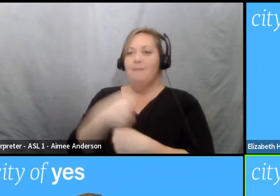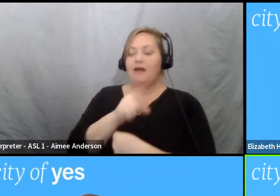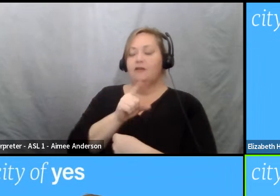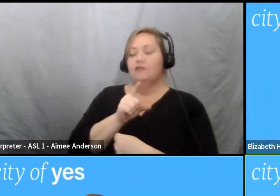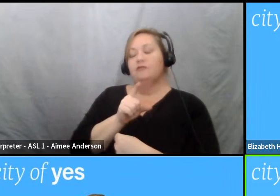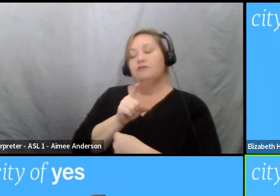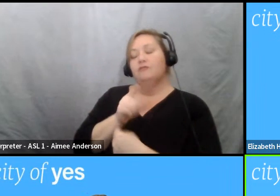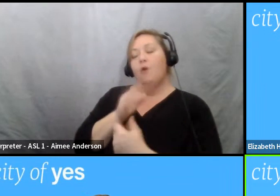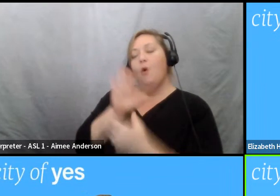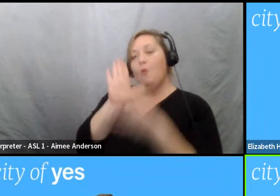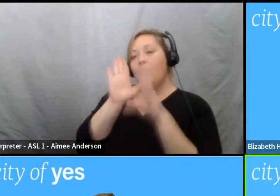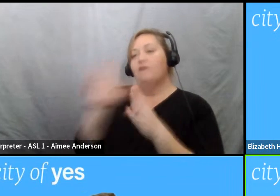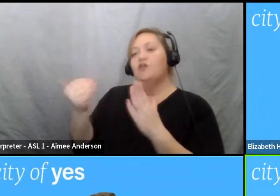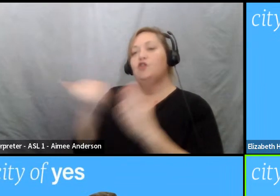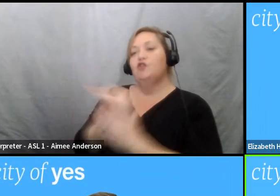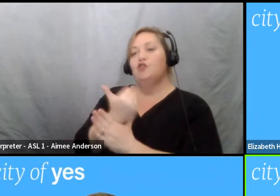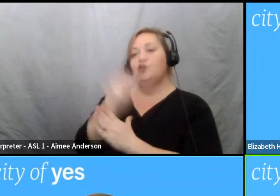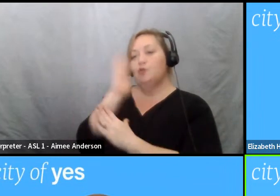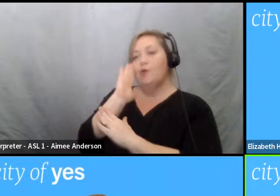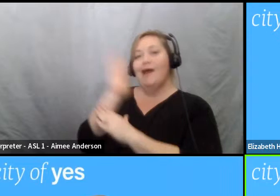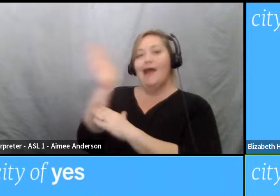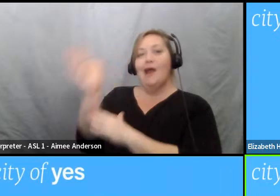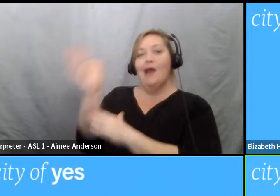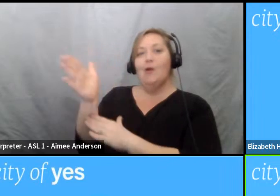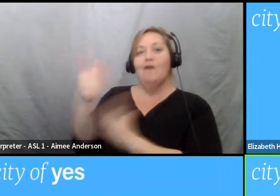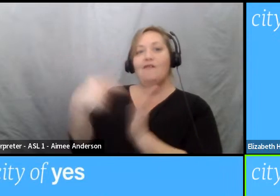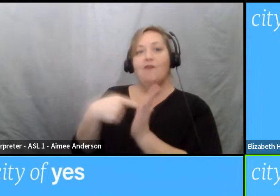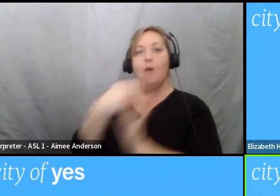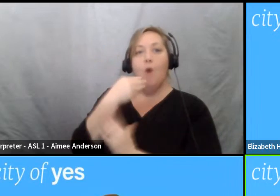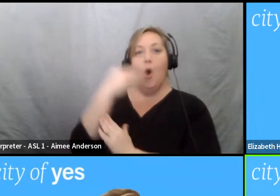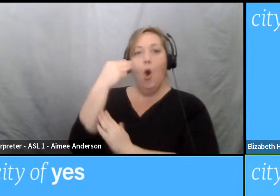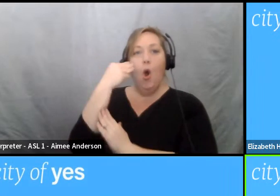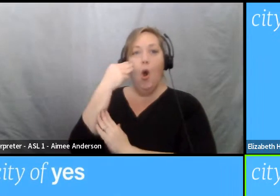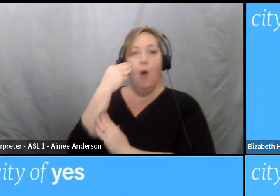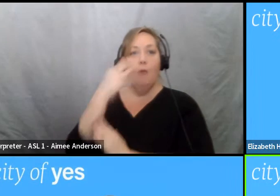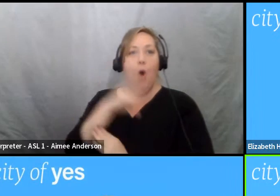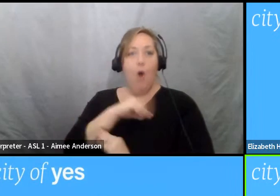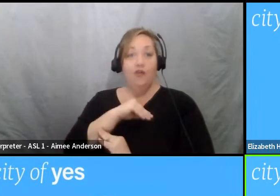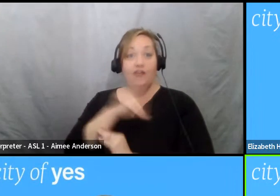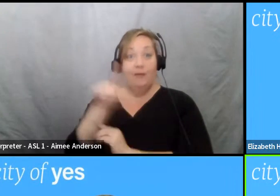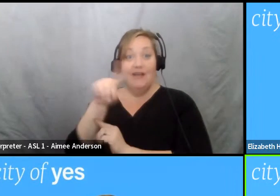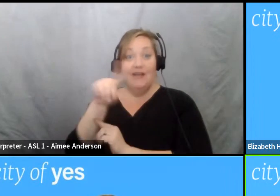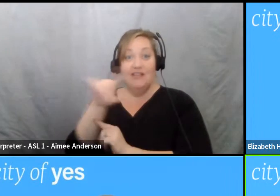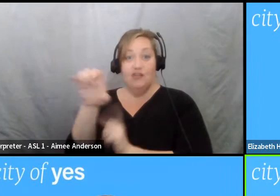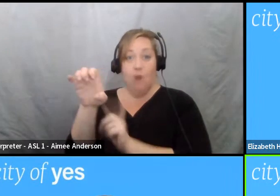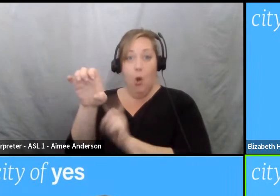really wonderful new era of affordable home ownership, and the zoning is one piece of that.